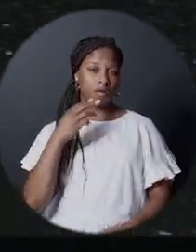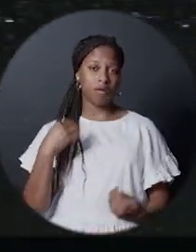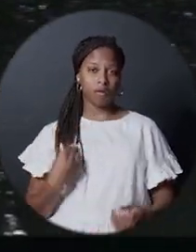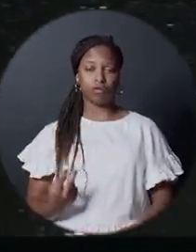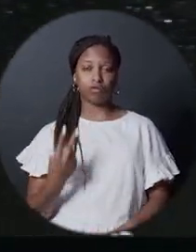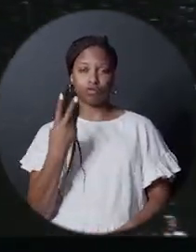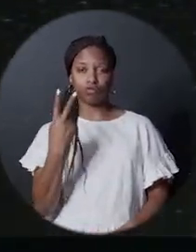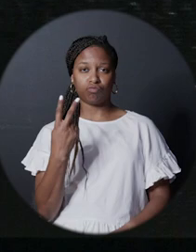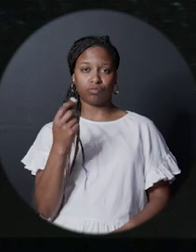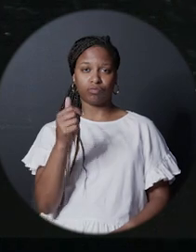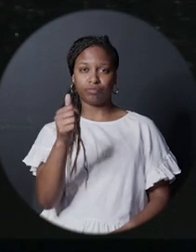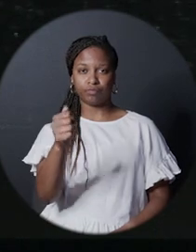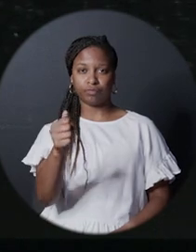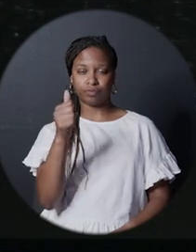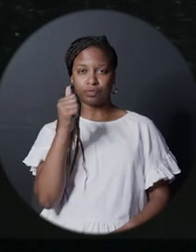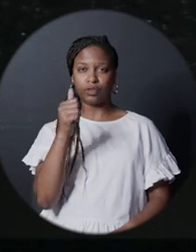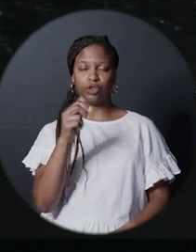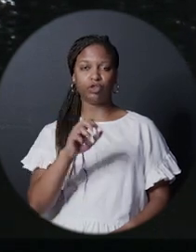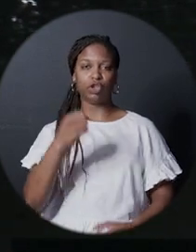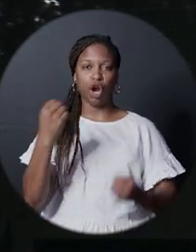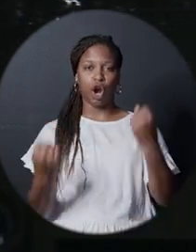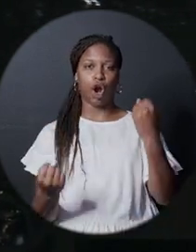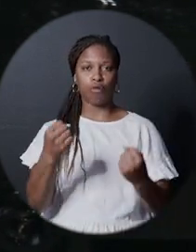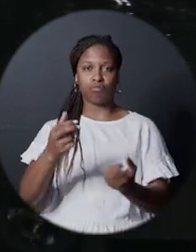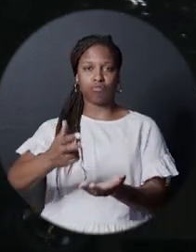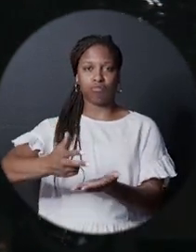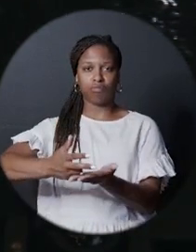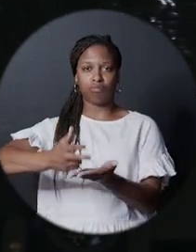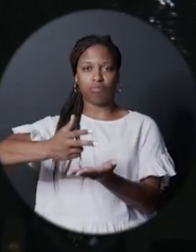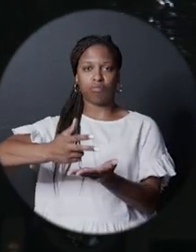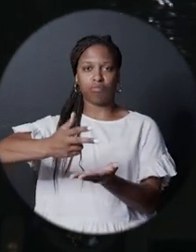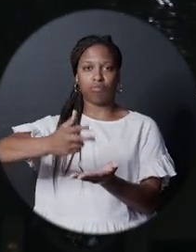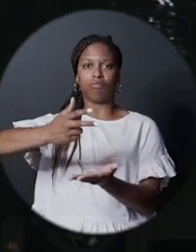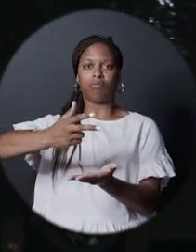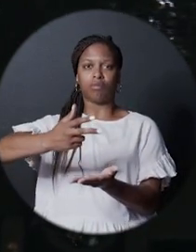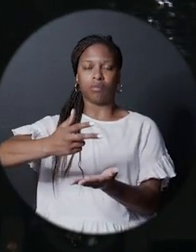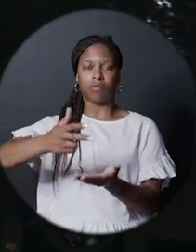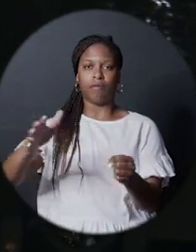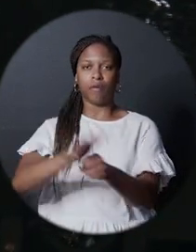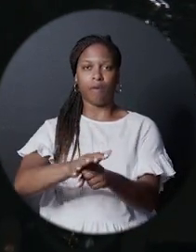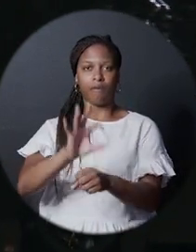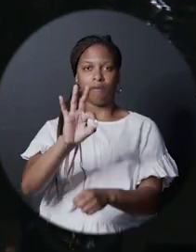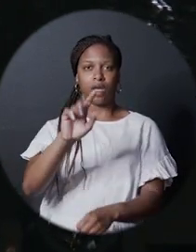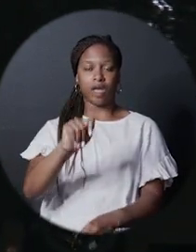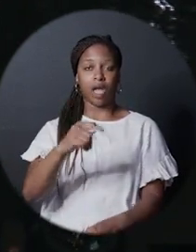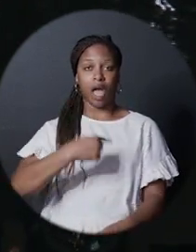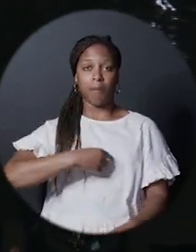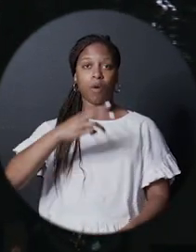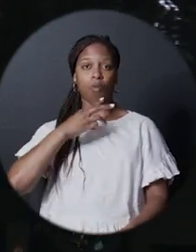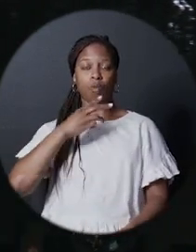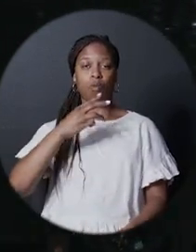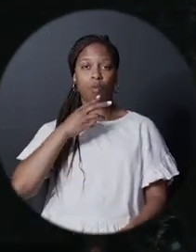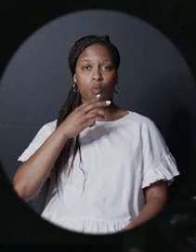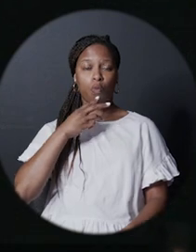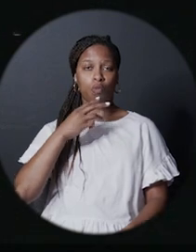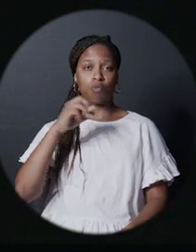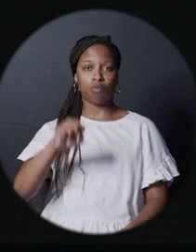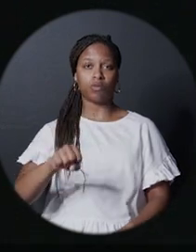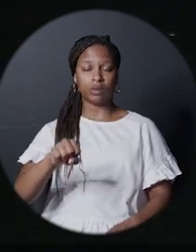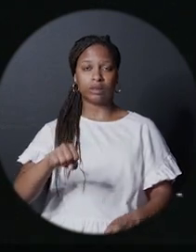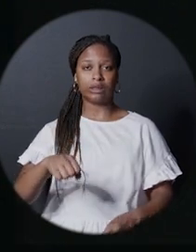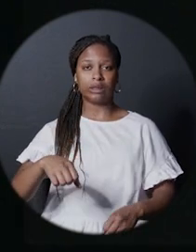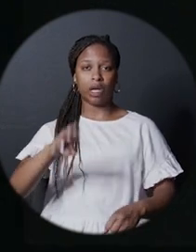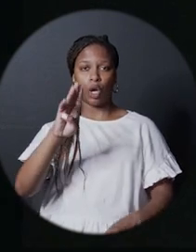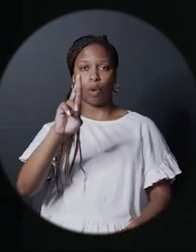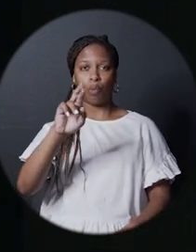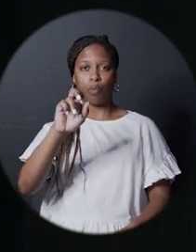When it's water, I've got two buttons I can push, the car will raise up an entire foot. If I'm in water and it's slippery, I can put